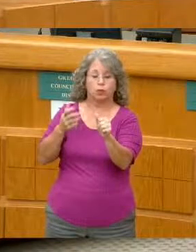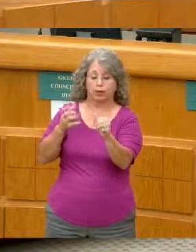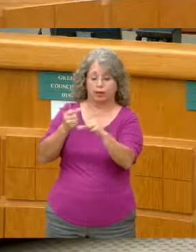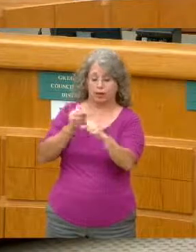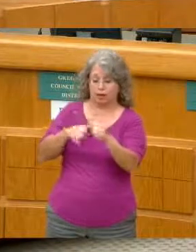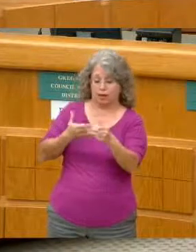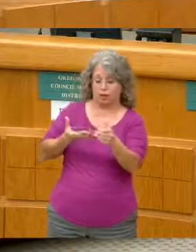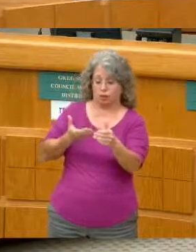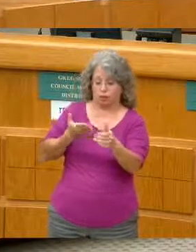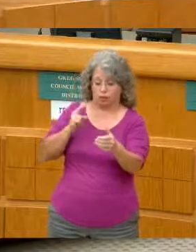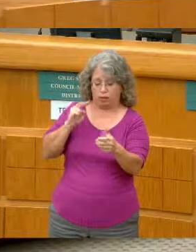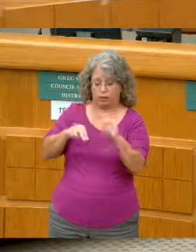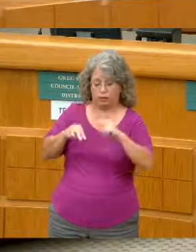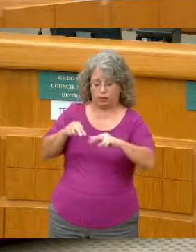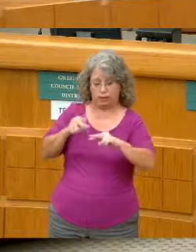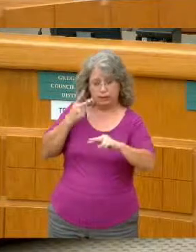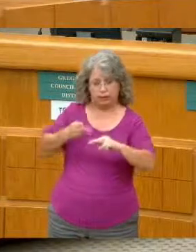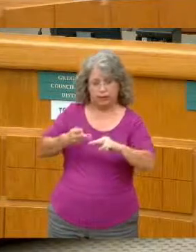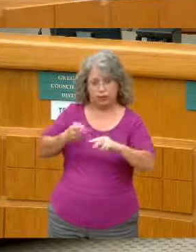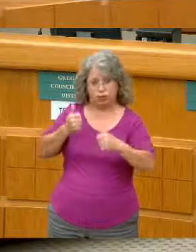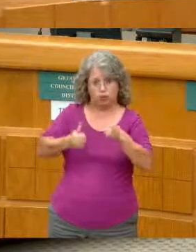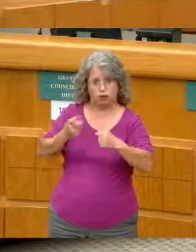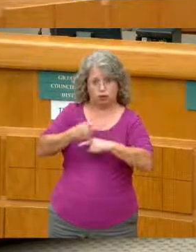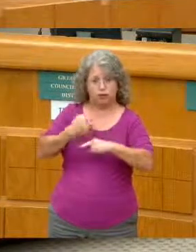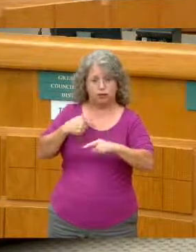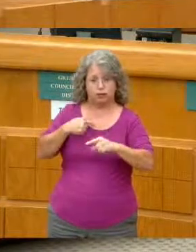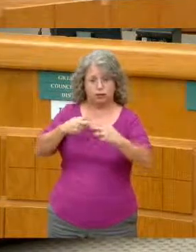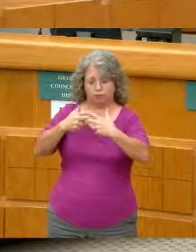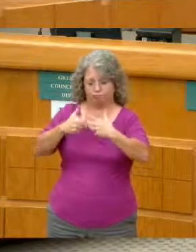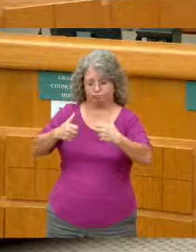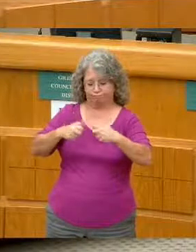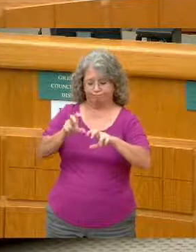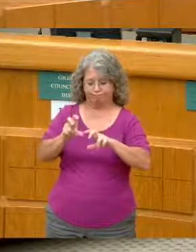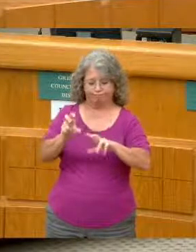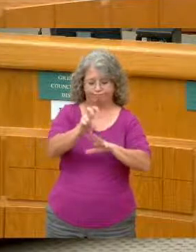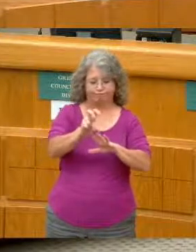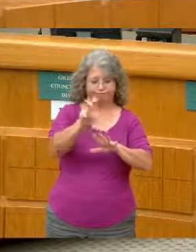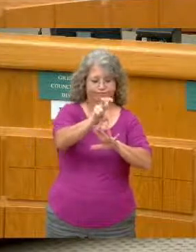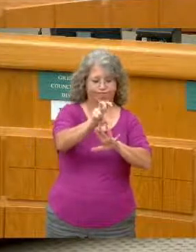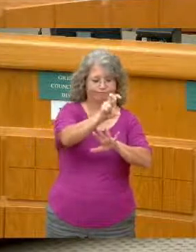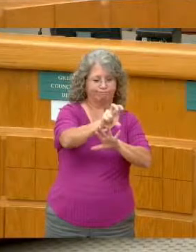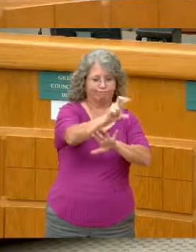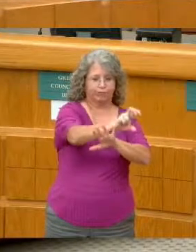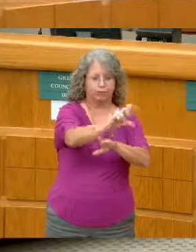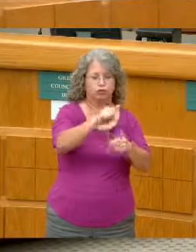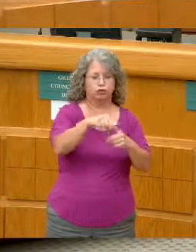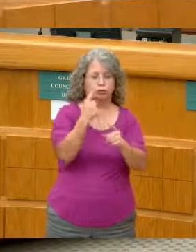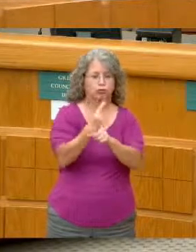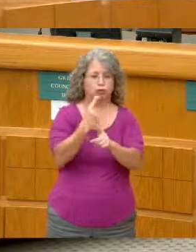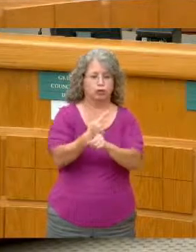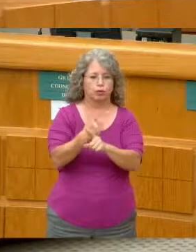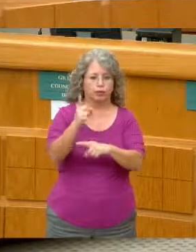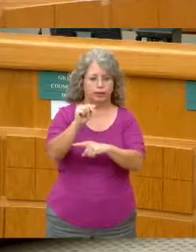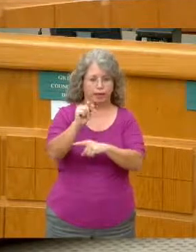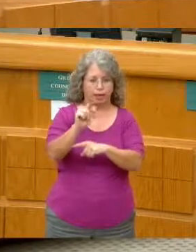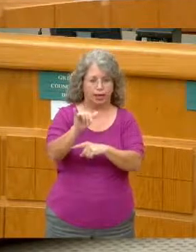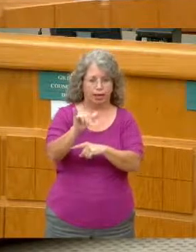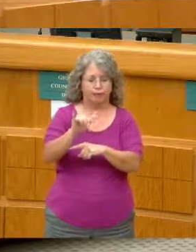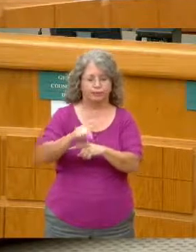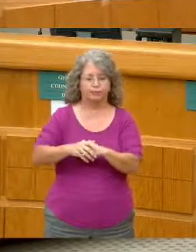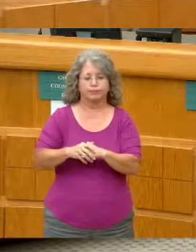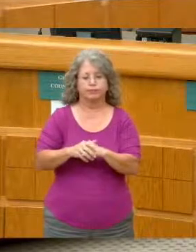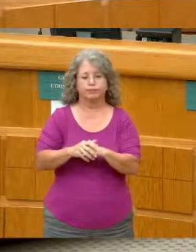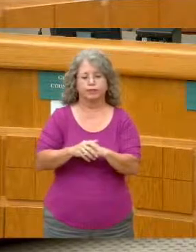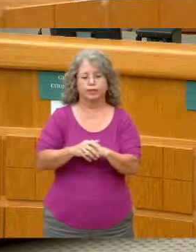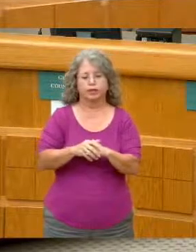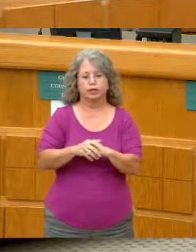and we'll go back and place them into the right day, and that's what you're seeing here. So the state numbers are from our general area,